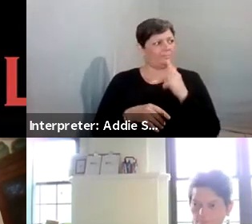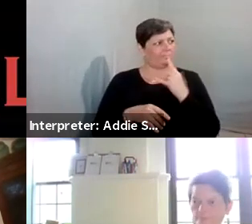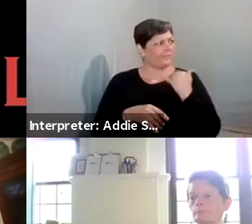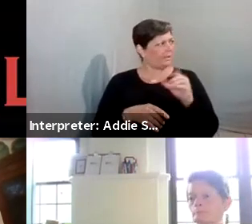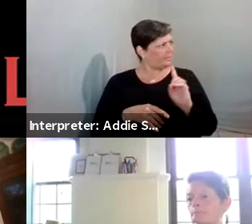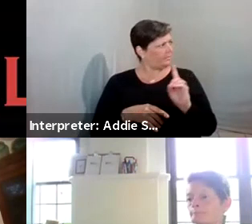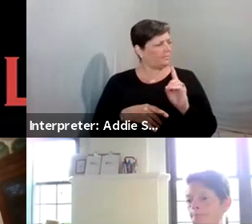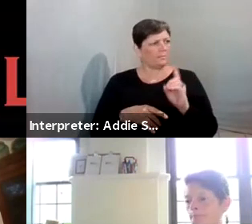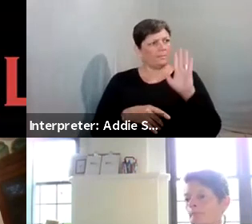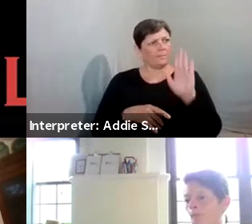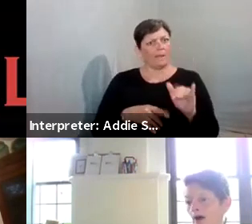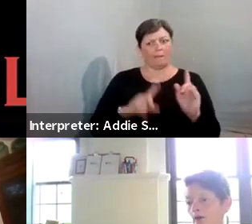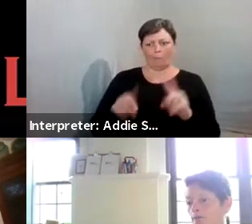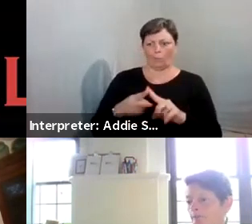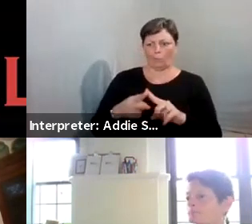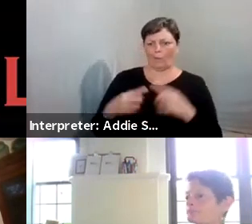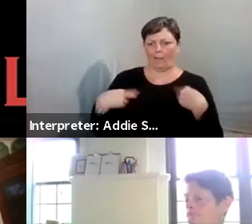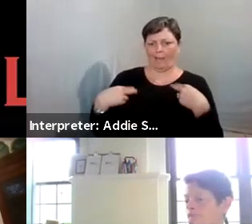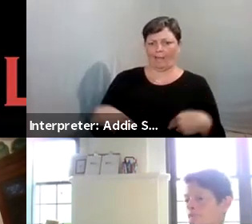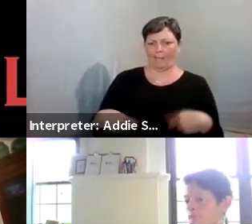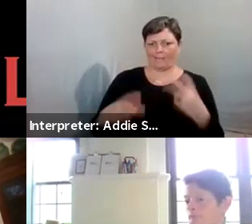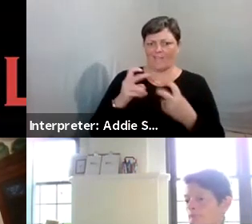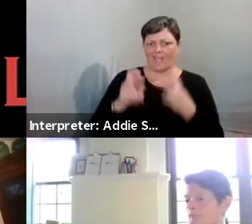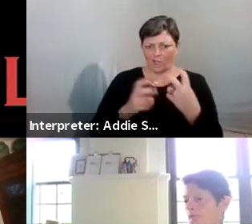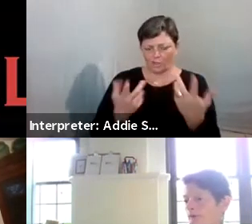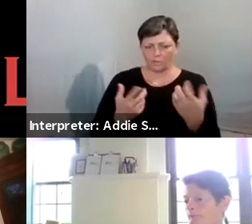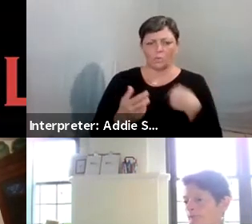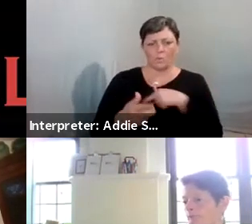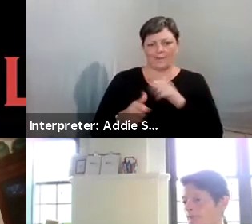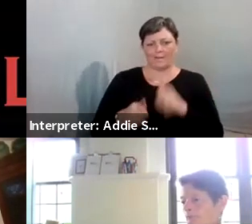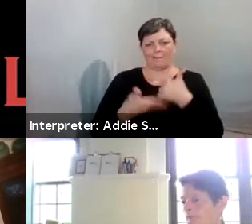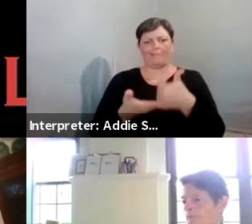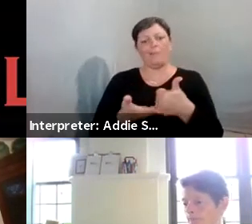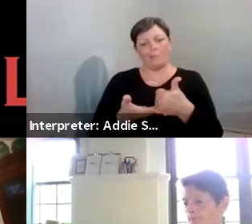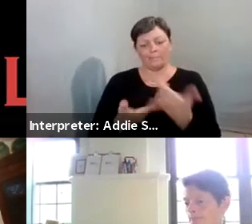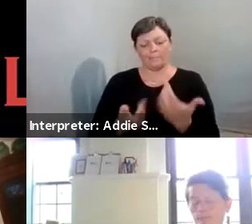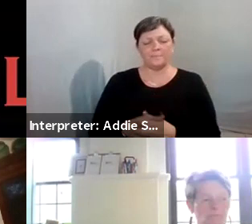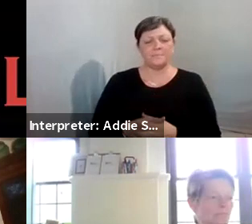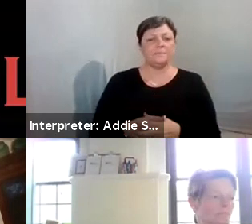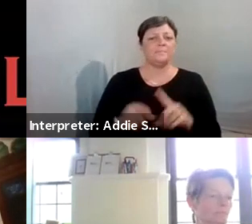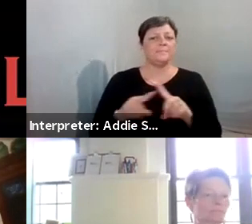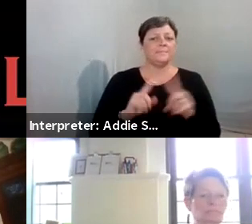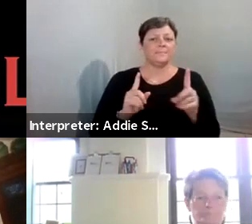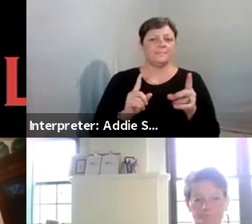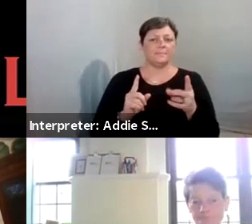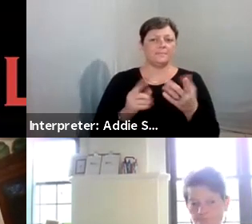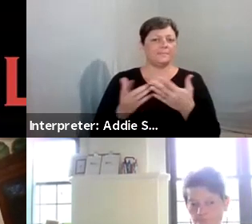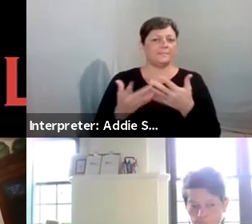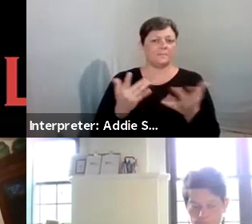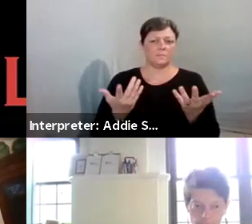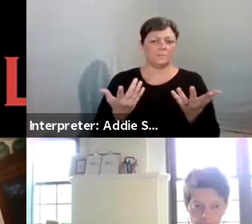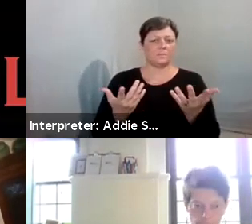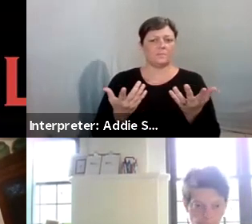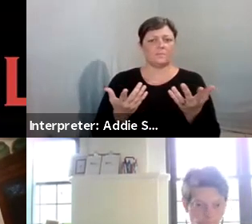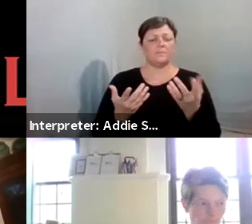by coming to our health fair, and we were able to get them, the health care they needed. But anyway,